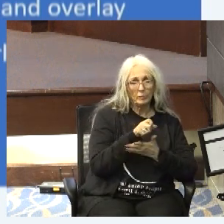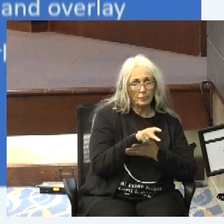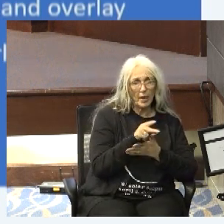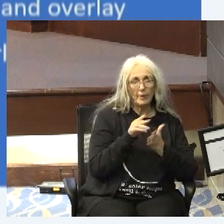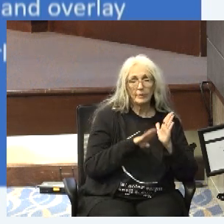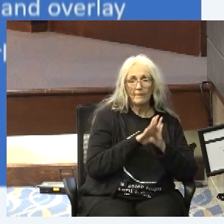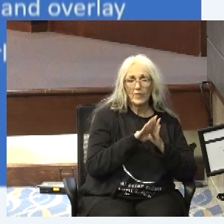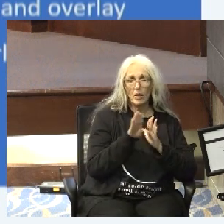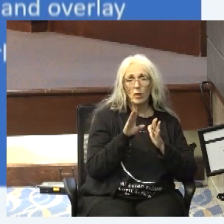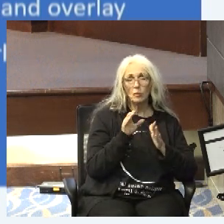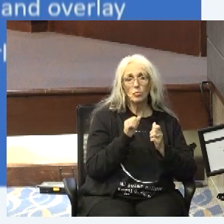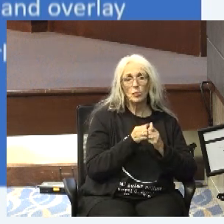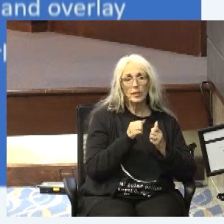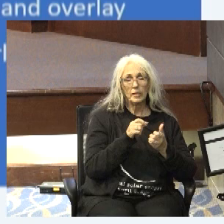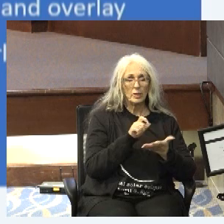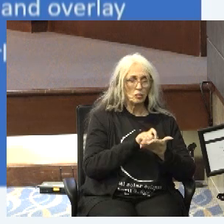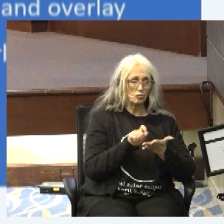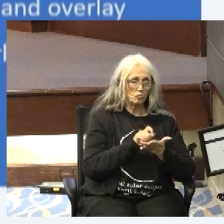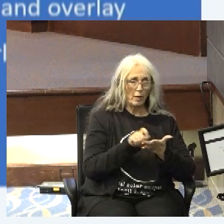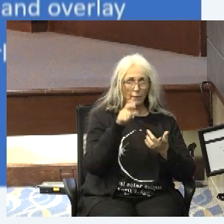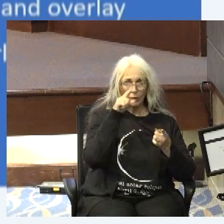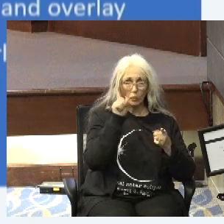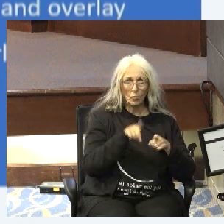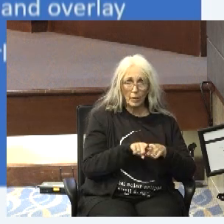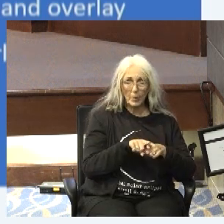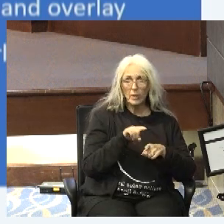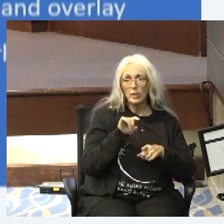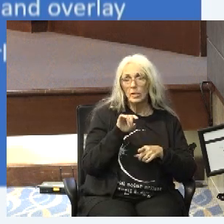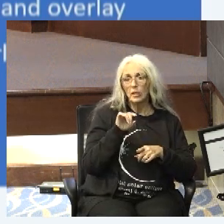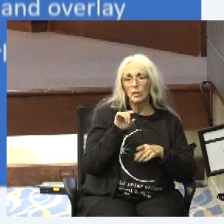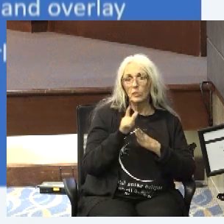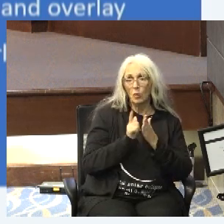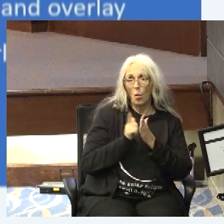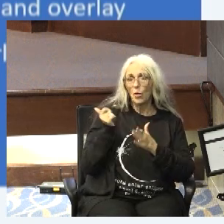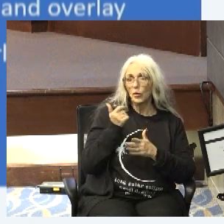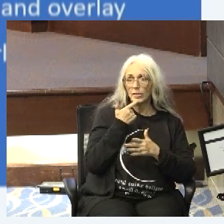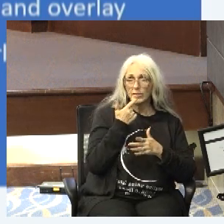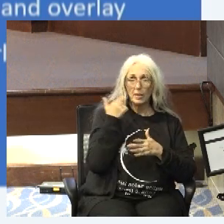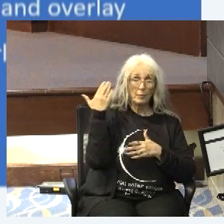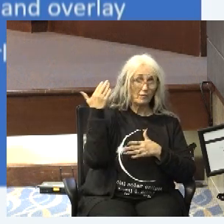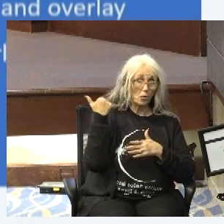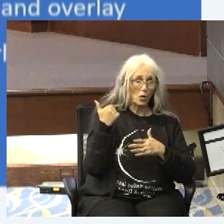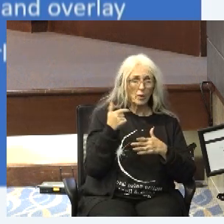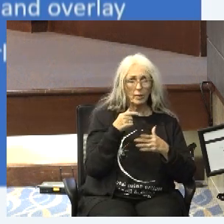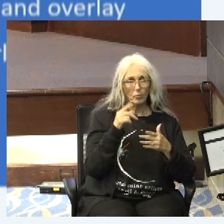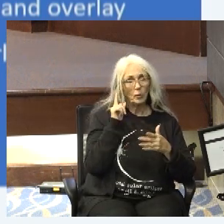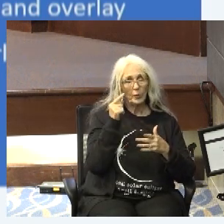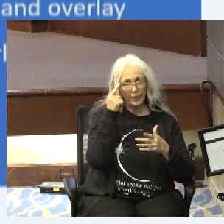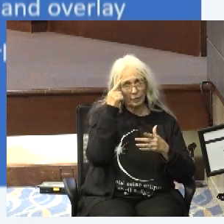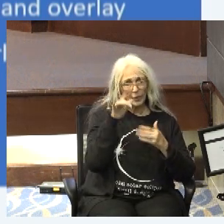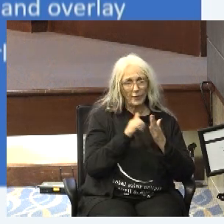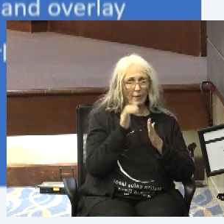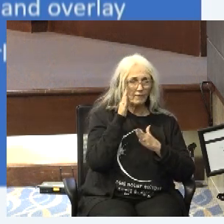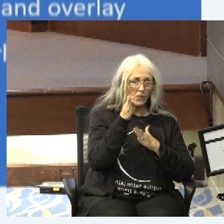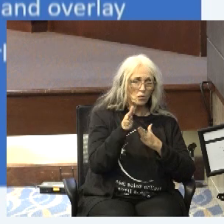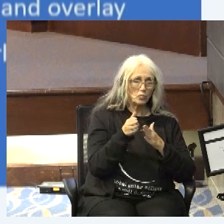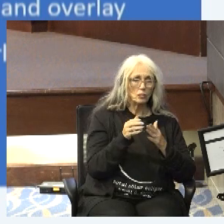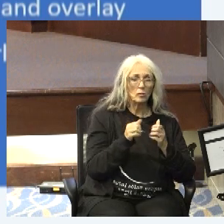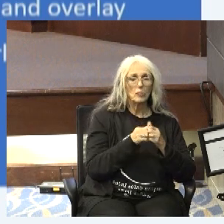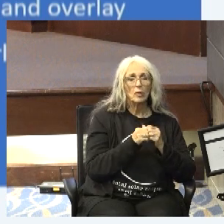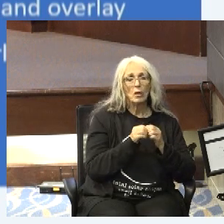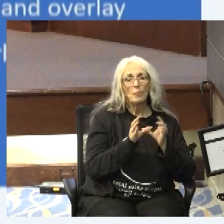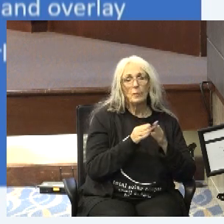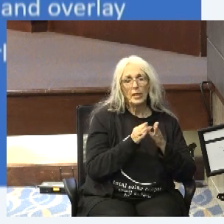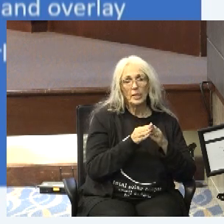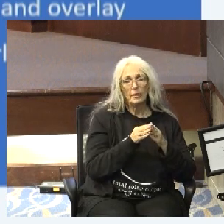on the staff's draft agreements. As Jennifer noted earlier, those will be considered at future meetings by the TERS board and ultimately